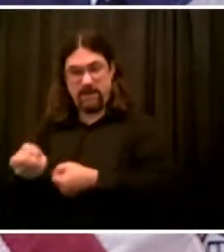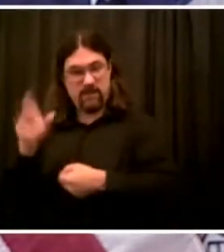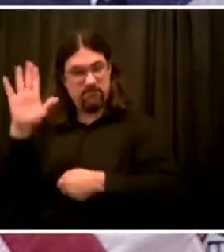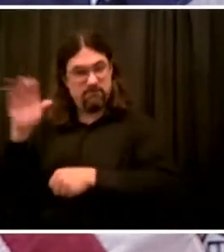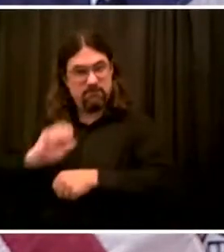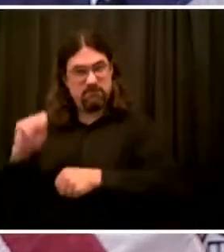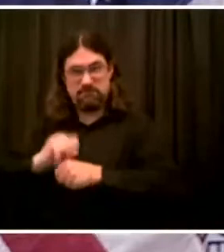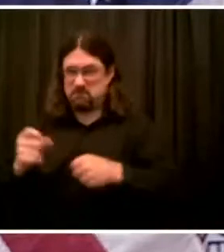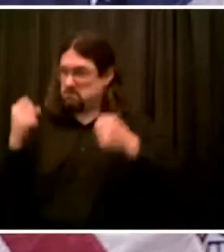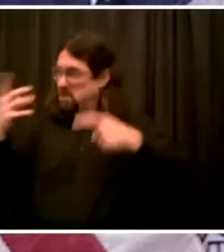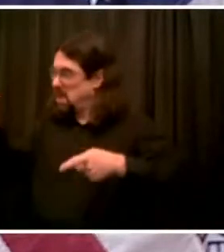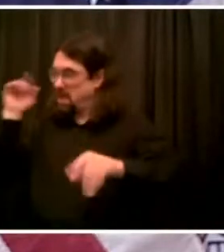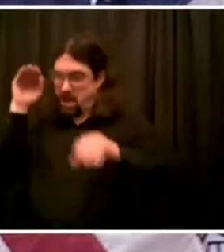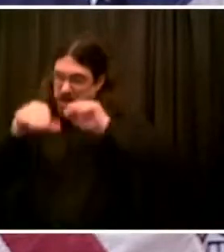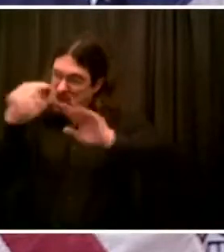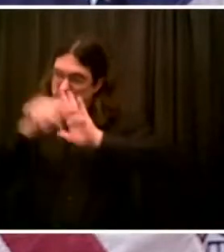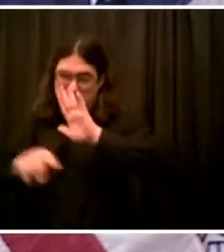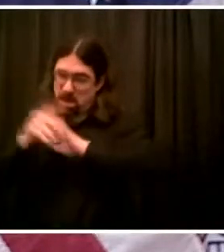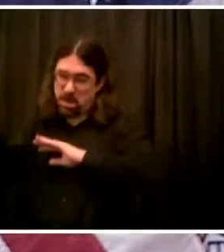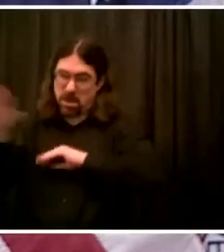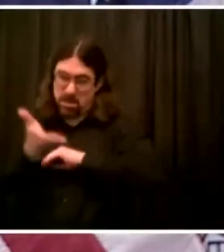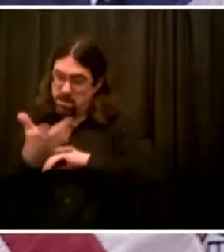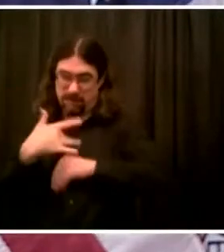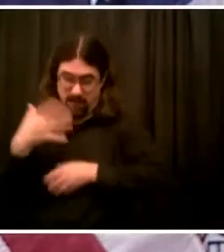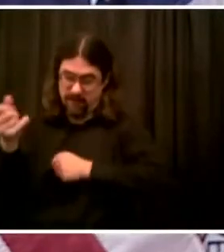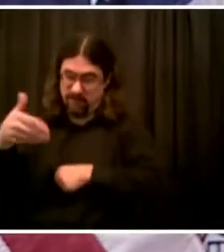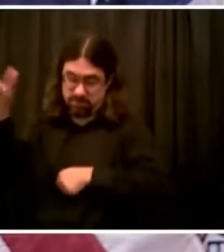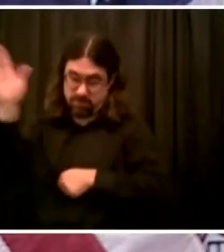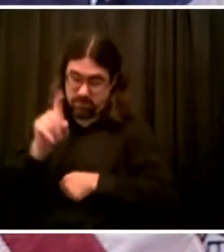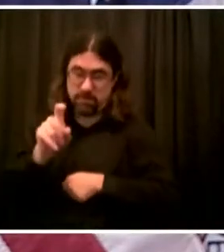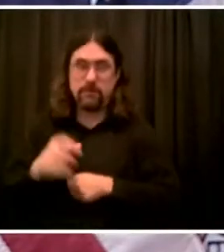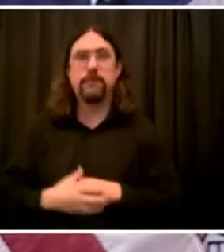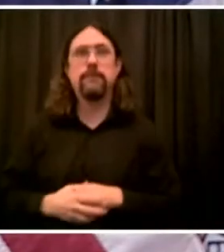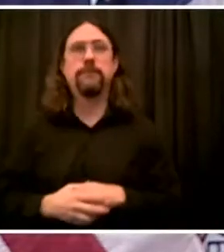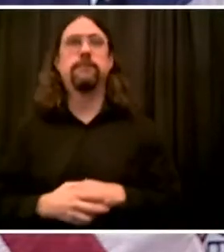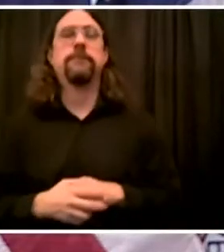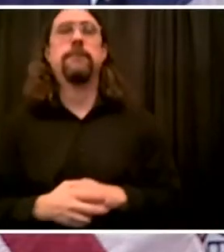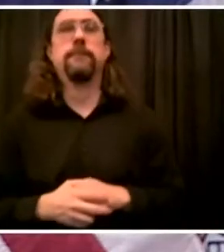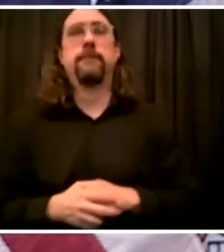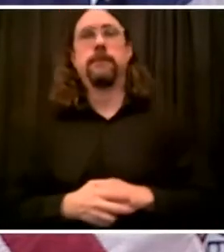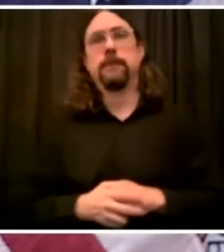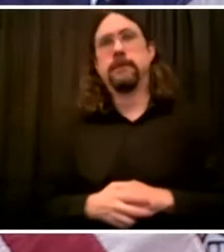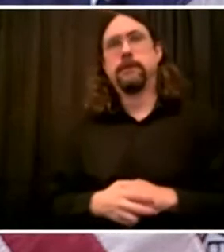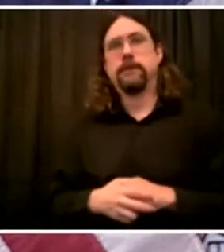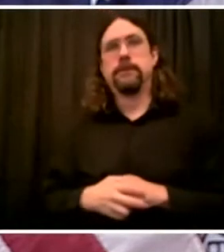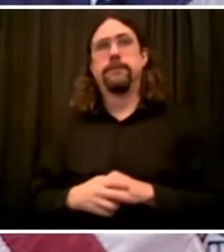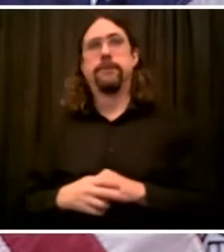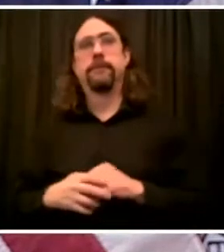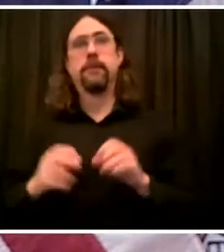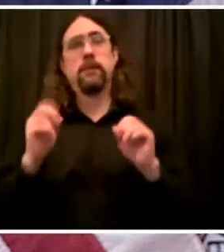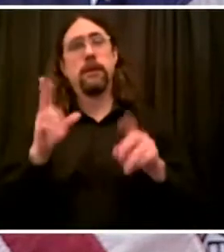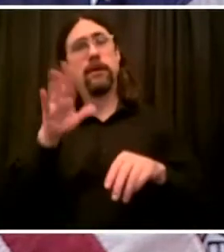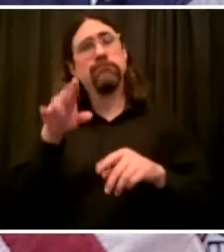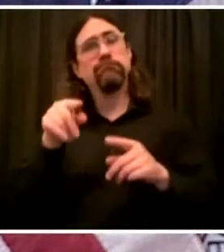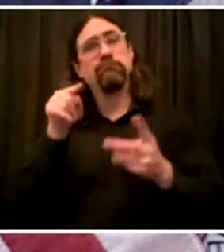speak to that, and then we'll go back on the homeless question. I have not seen all the comments from different